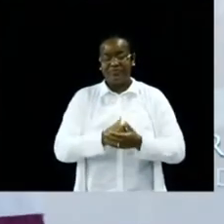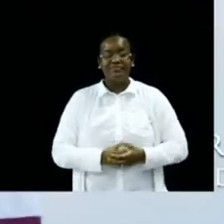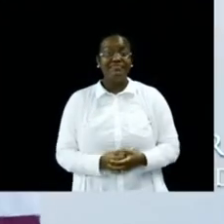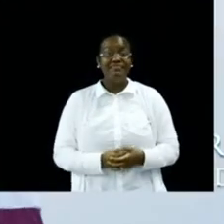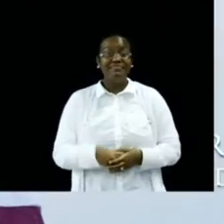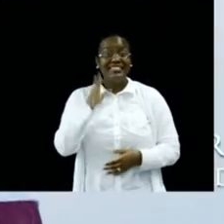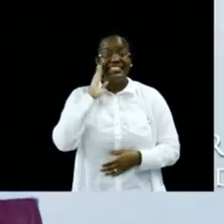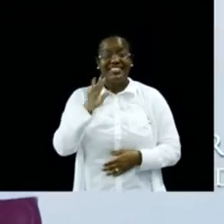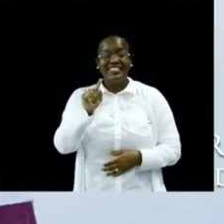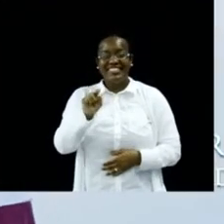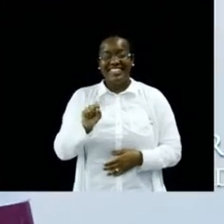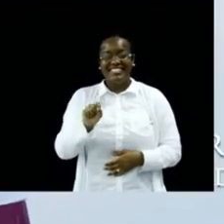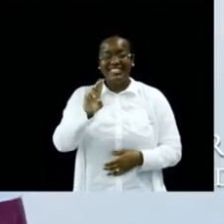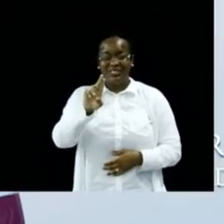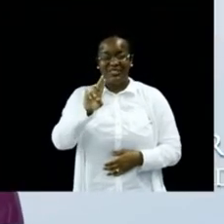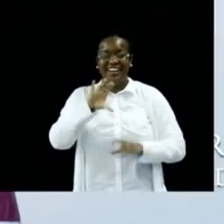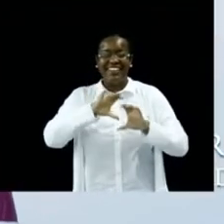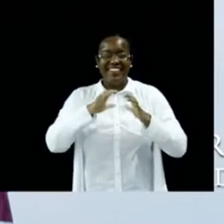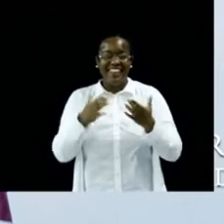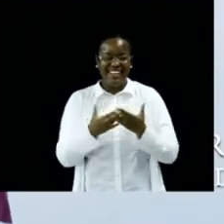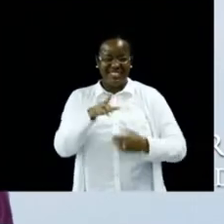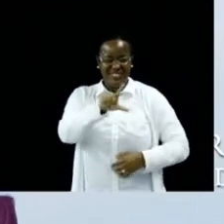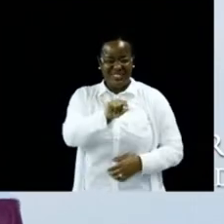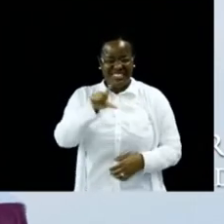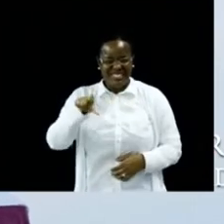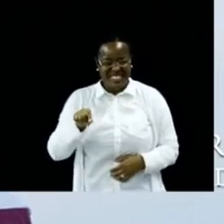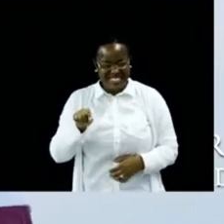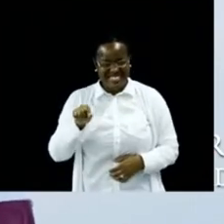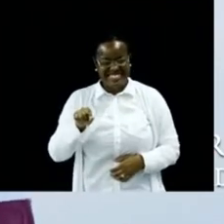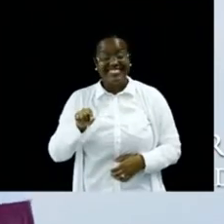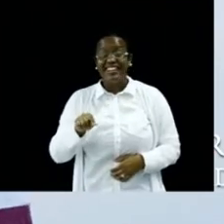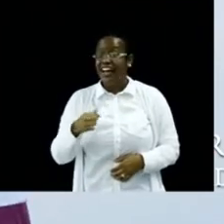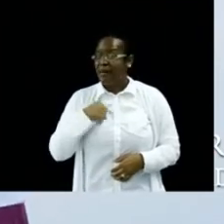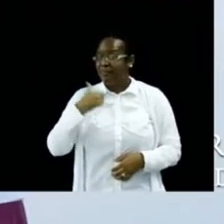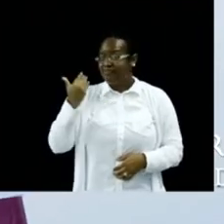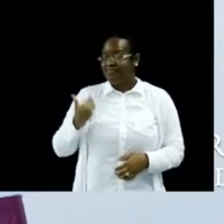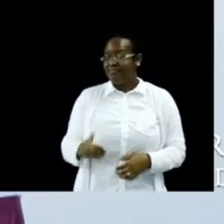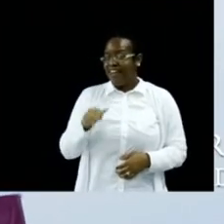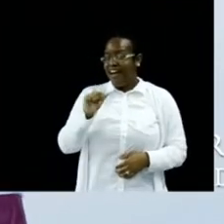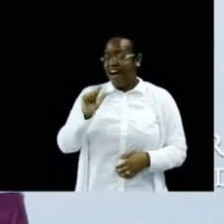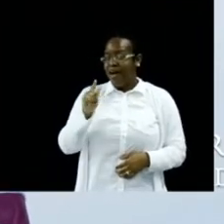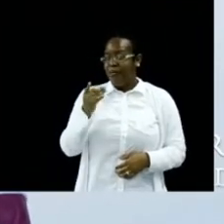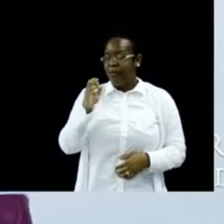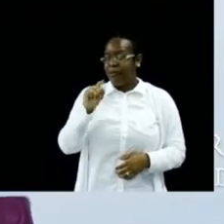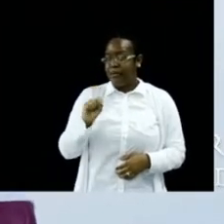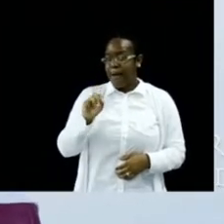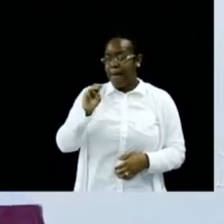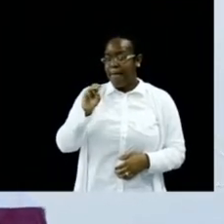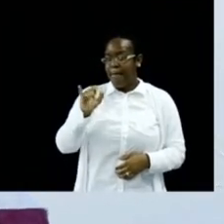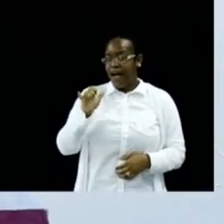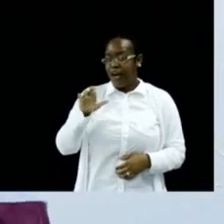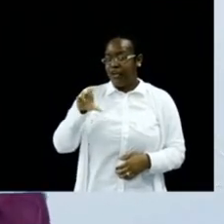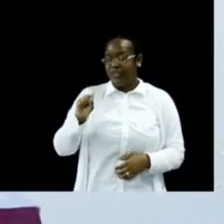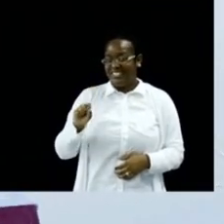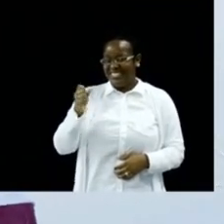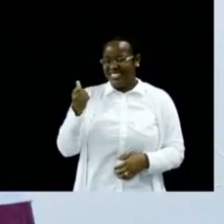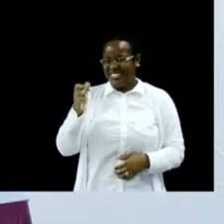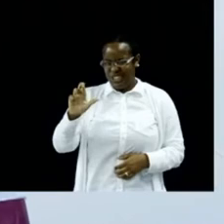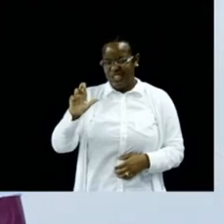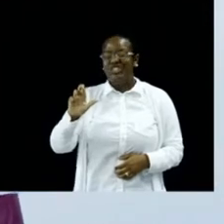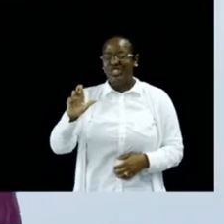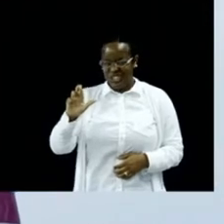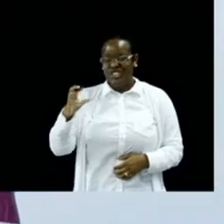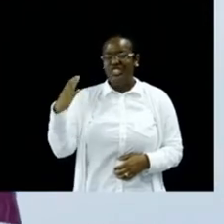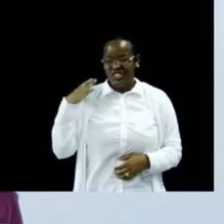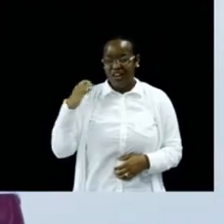Hello, Texas Southern University Class of 2020. I am Albert Myers, Sr., Chairman of the TSU Board of Regents.